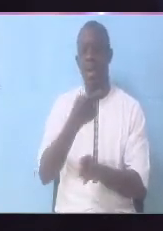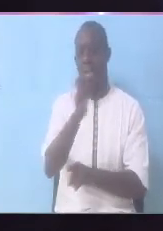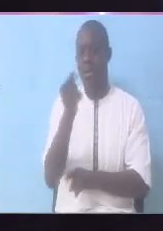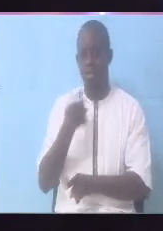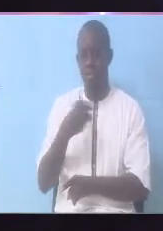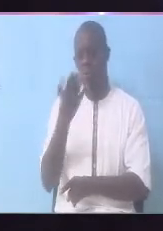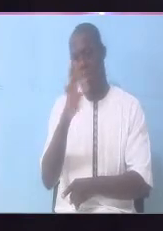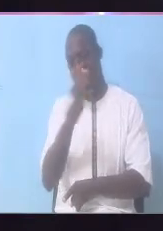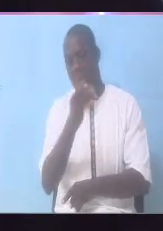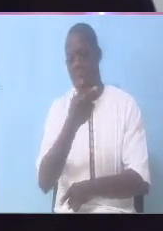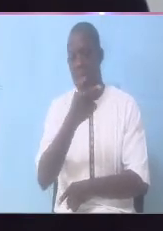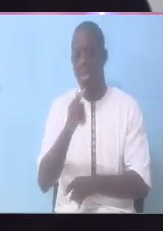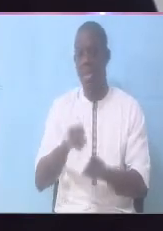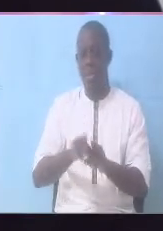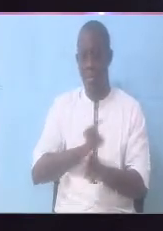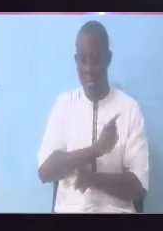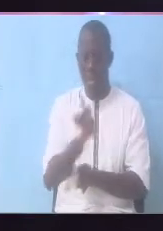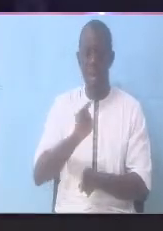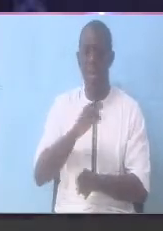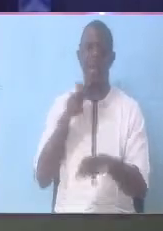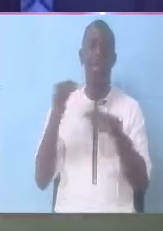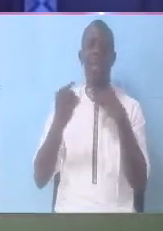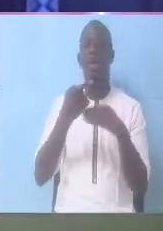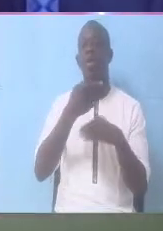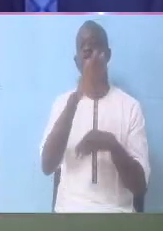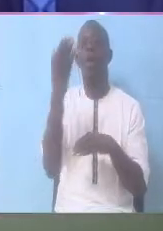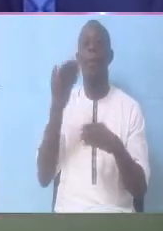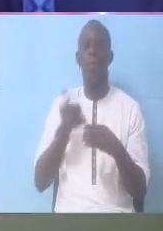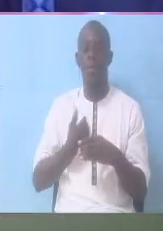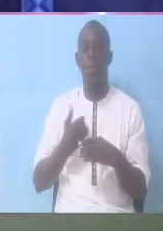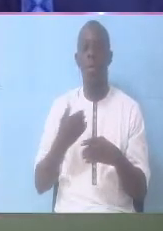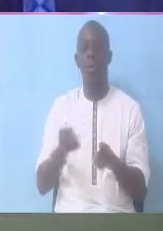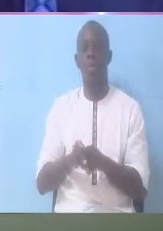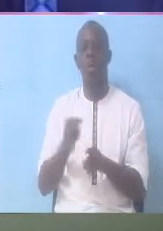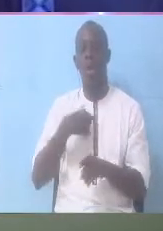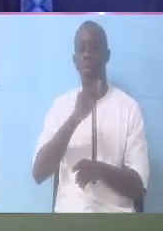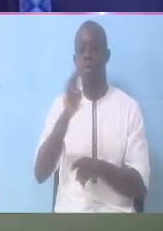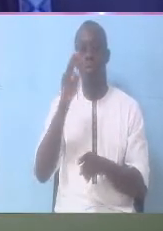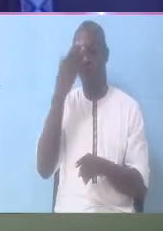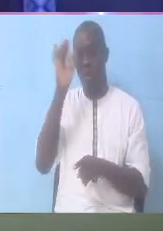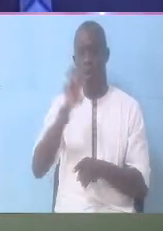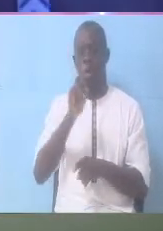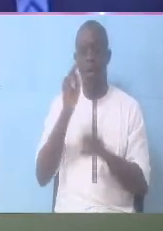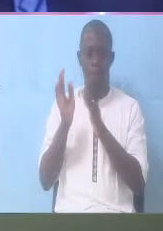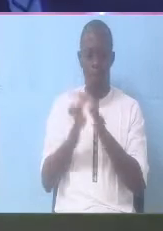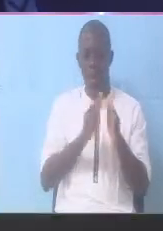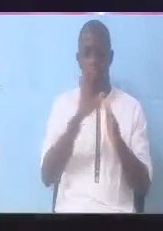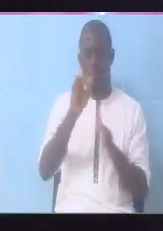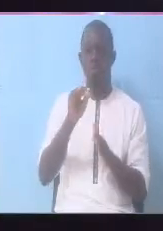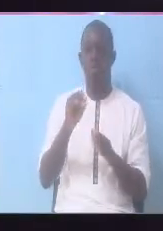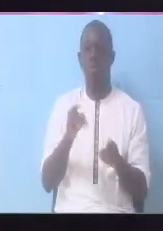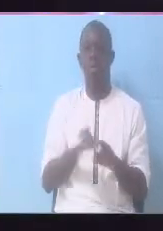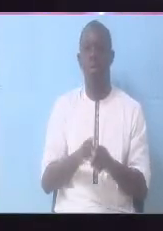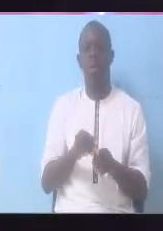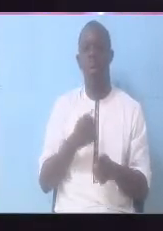of Adelaide News will hear it. Could you repeat what you said? I said, when I heard them talking,